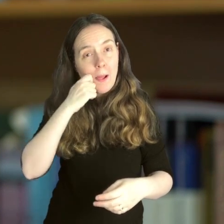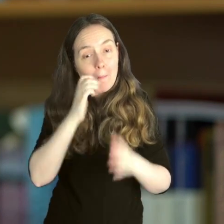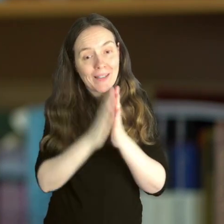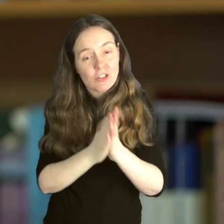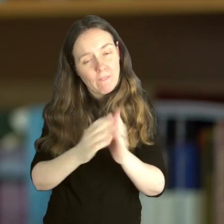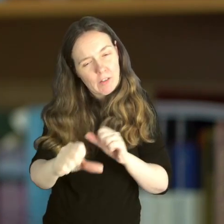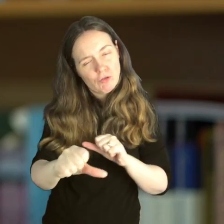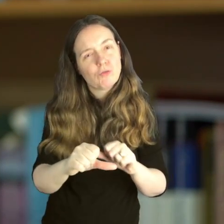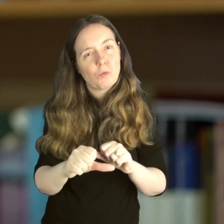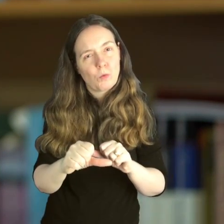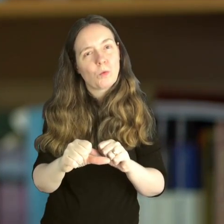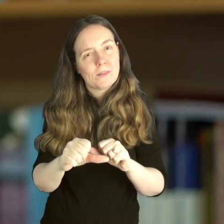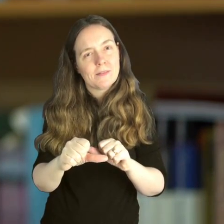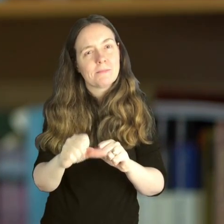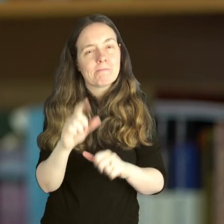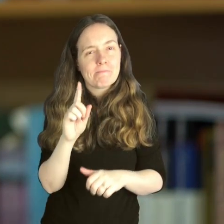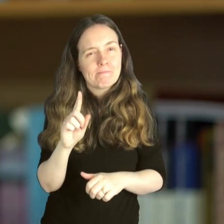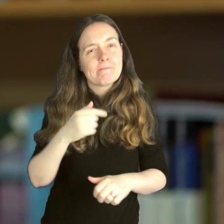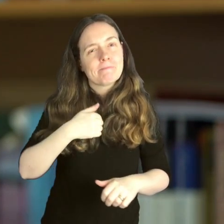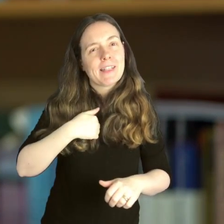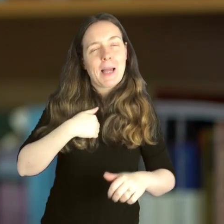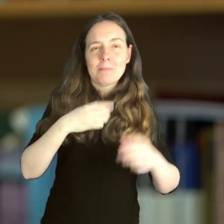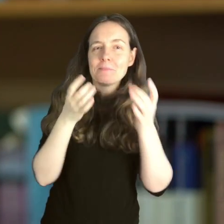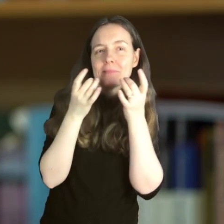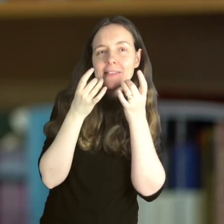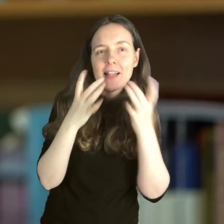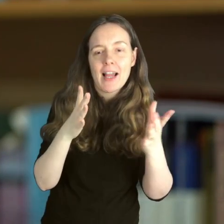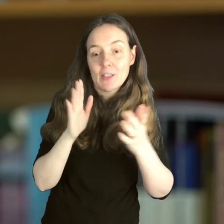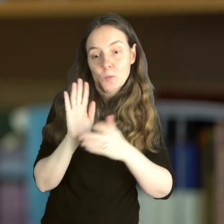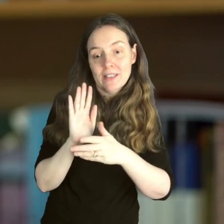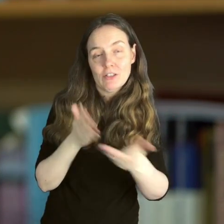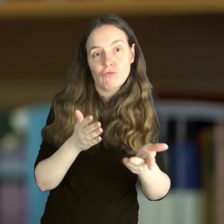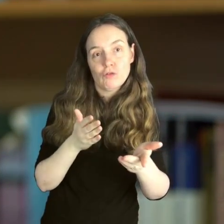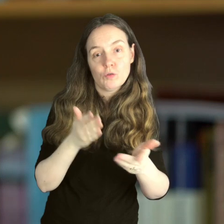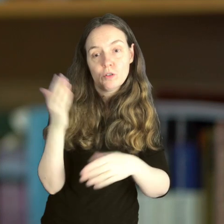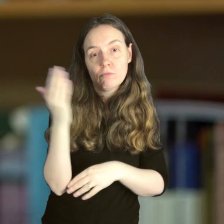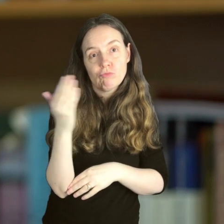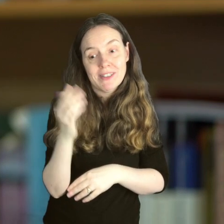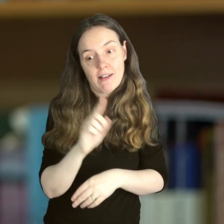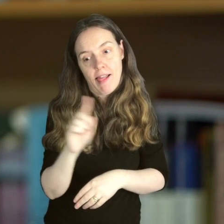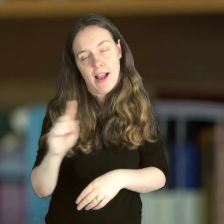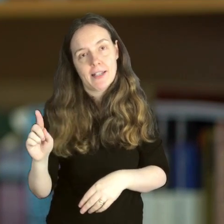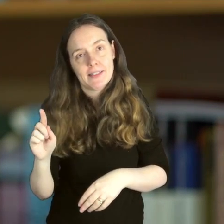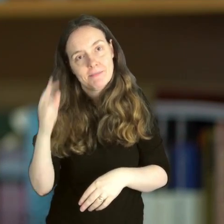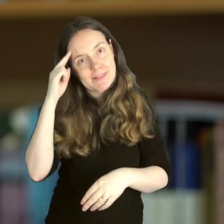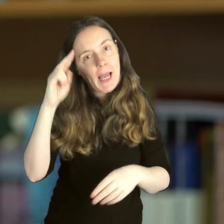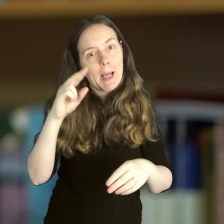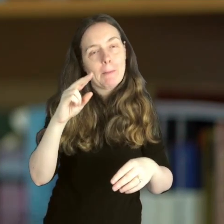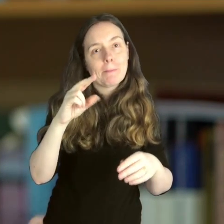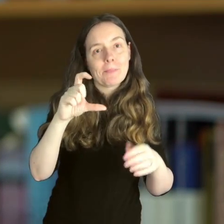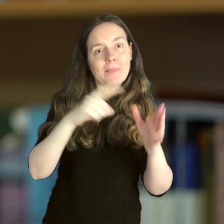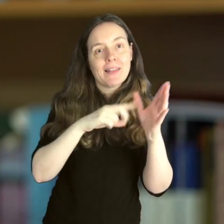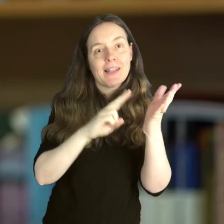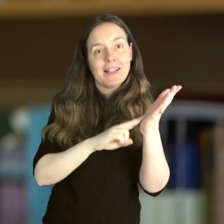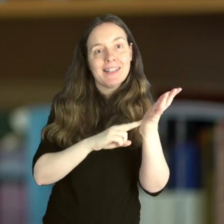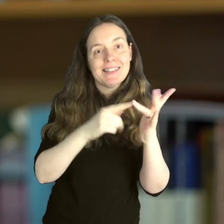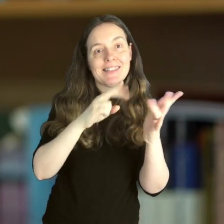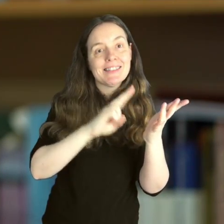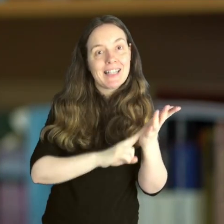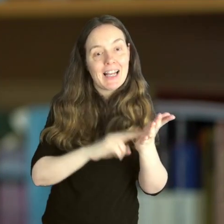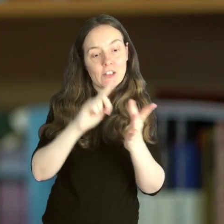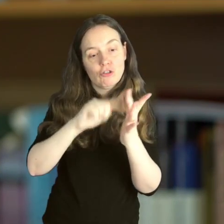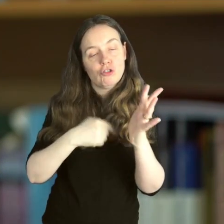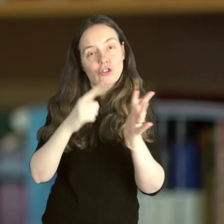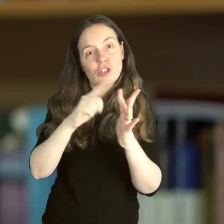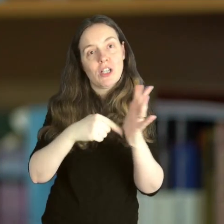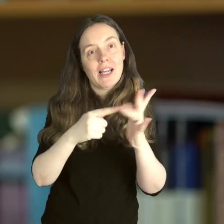normal service. I'm delighted to introduce Canon J. John to us a little bit later on. He is one of the clearest